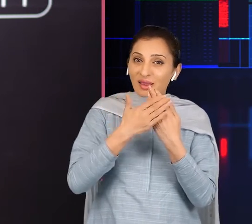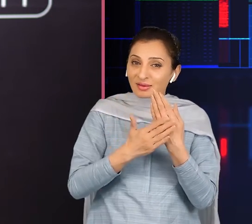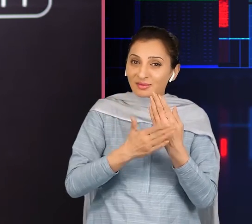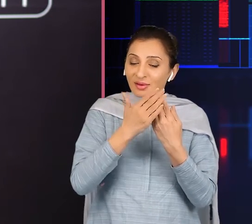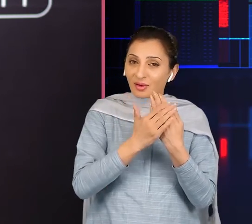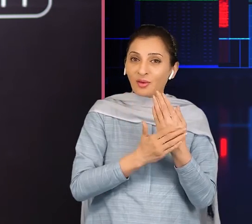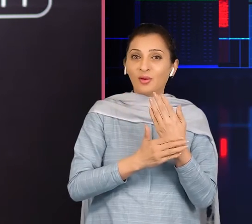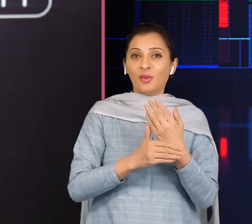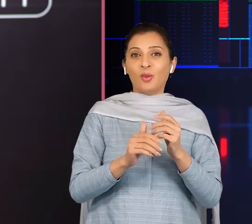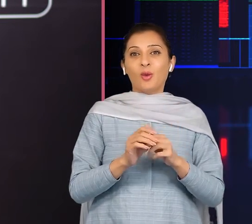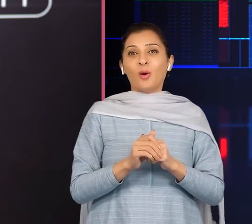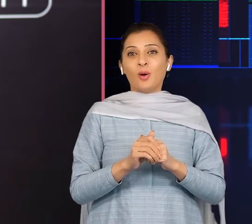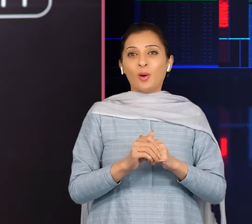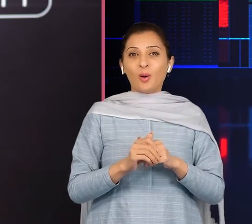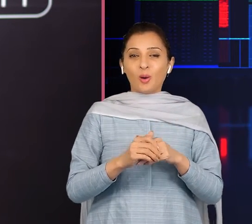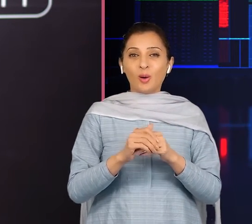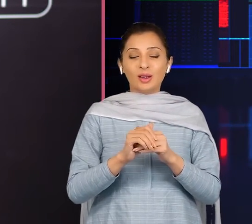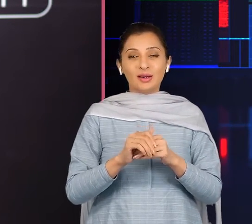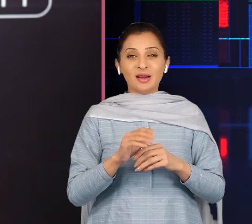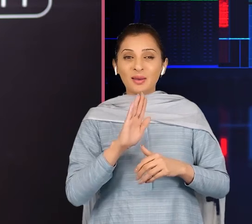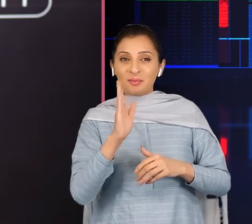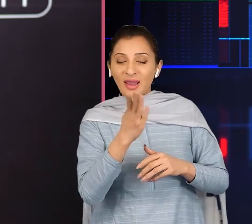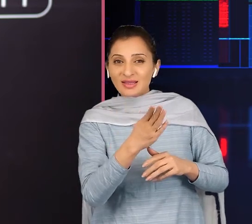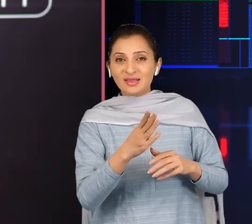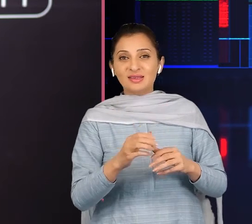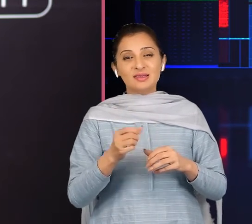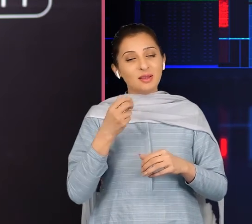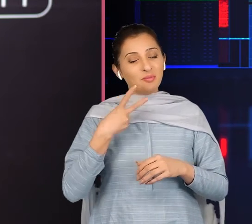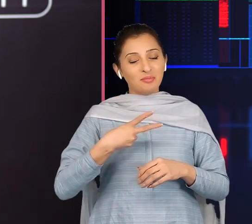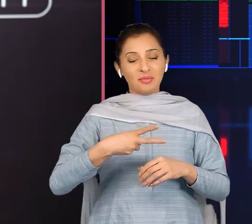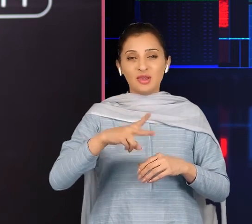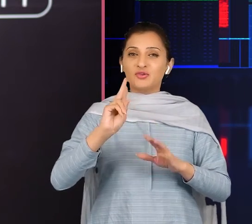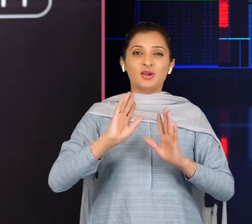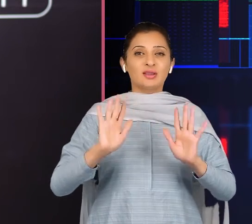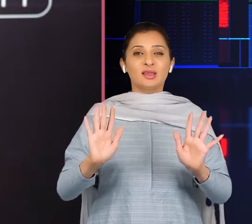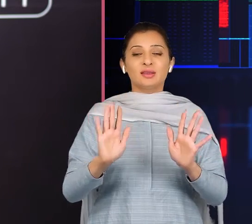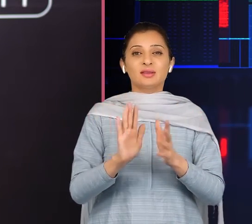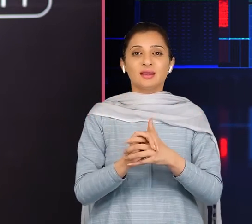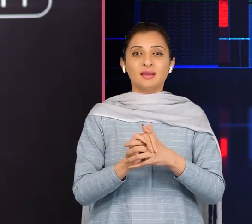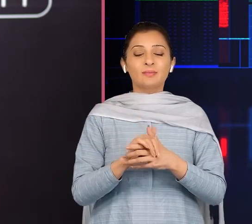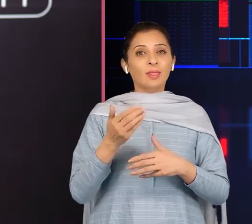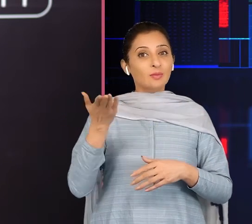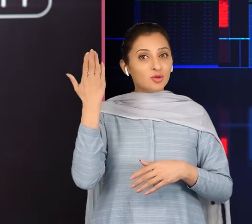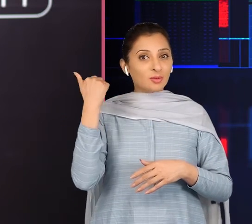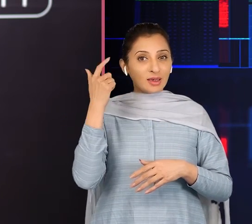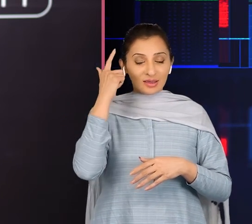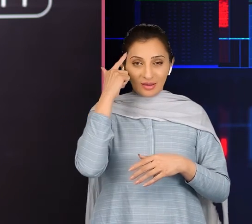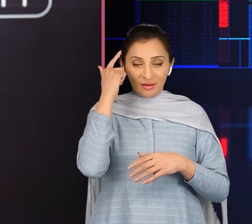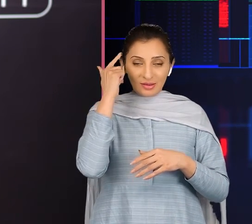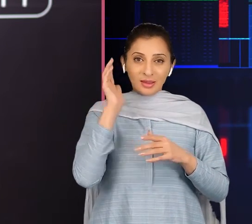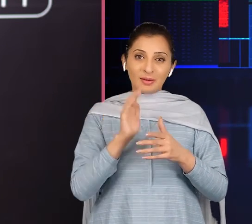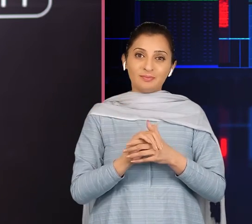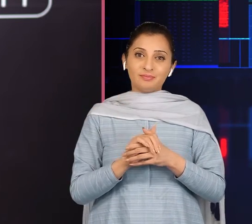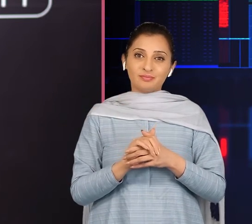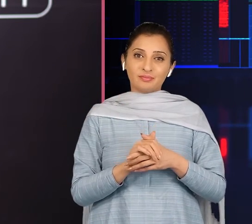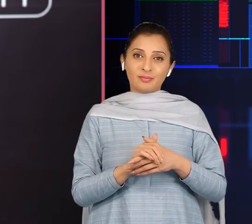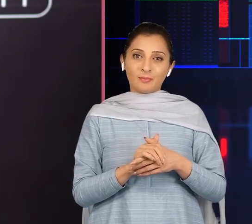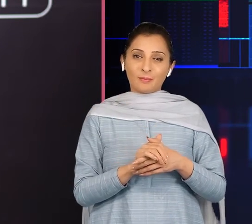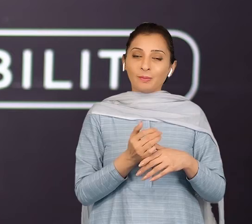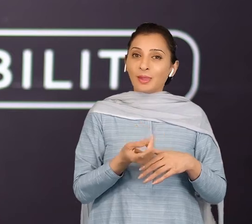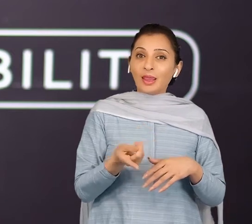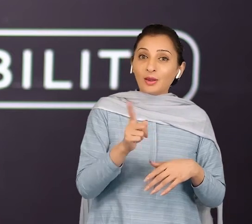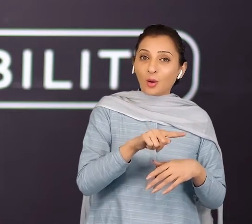incredible, messages of kindness that these animals give to us all the time. I remember there was another